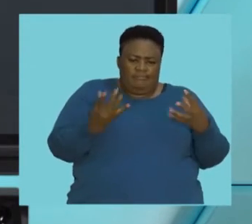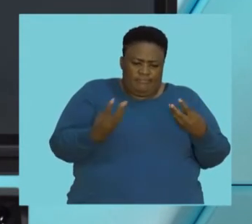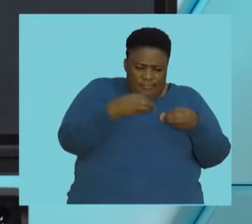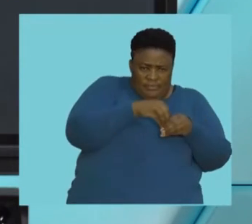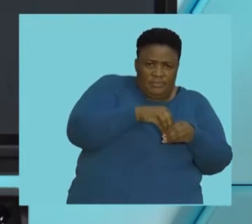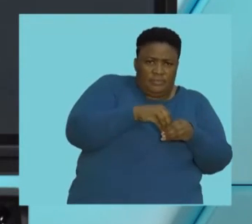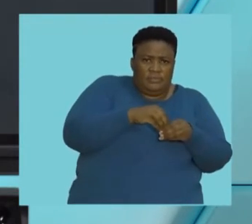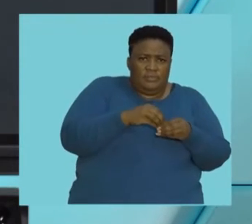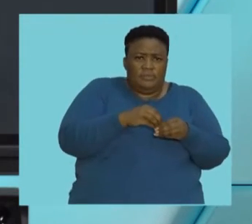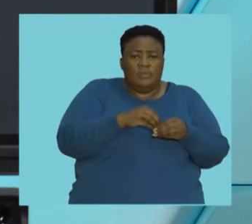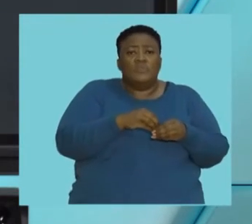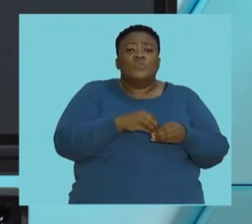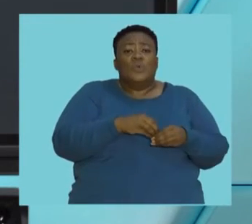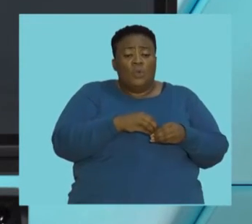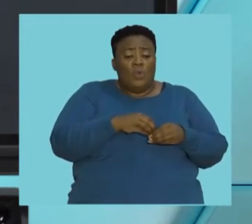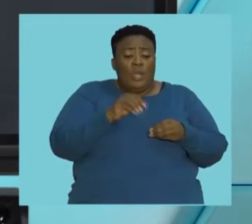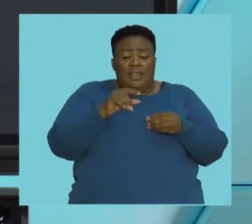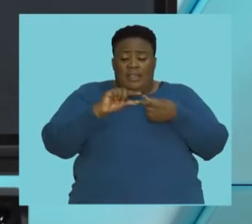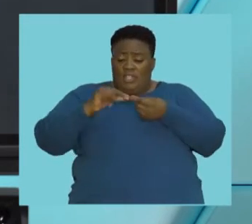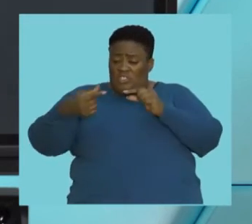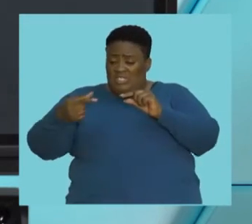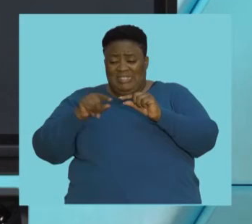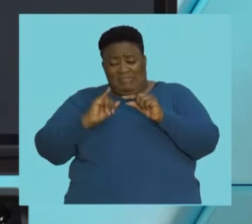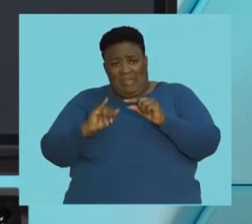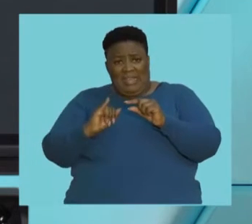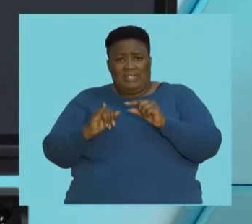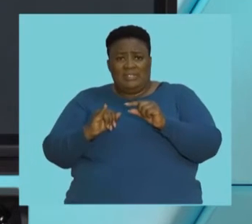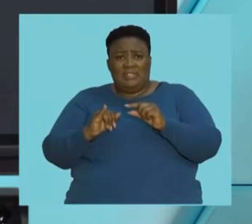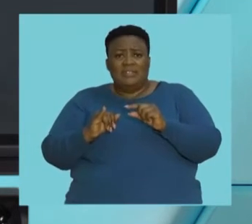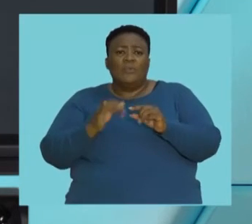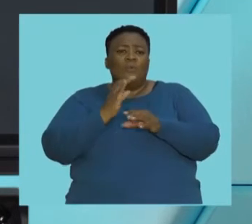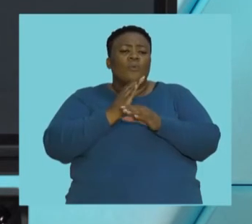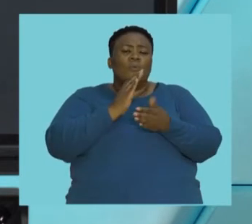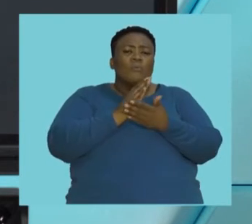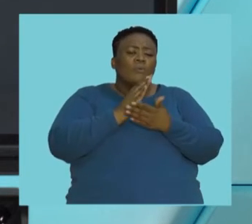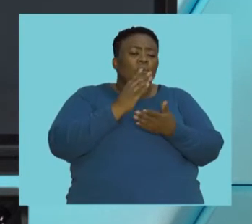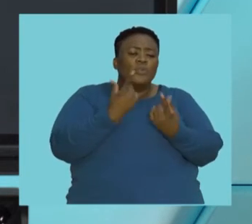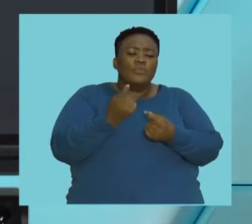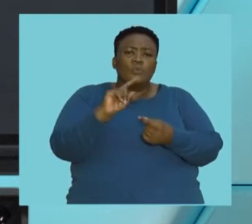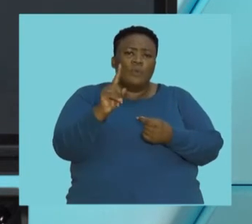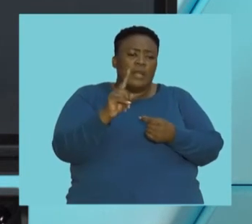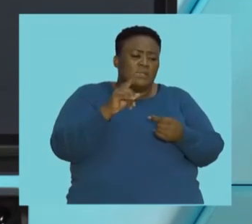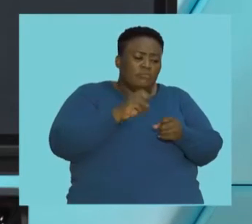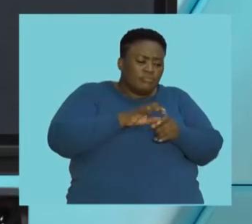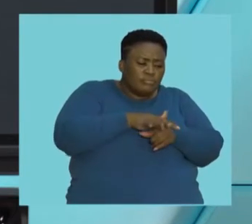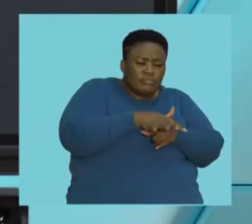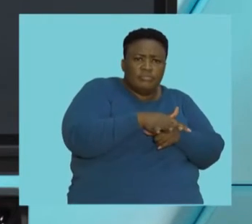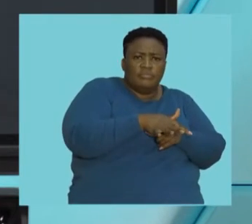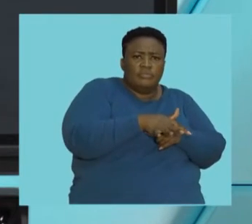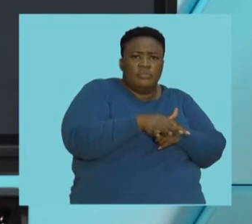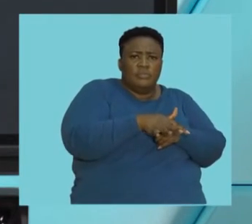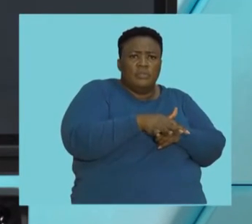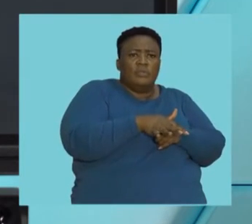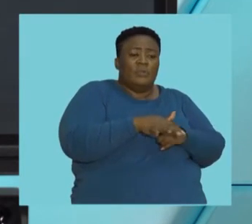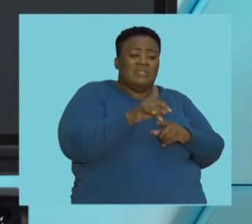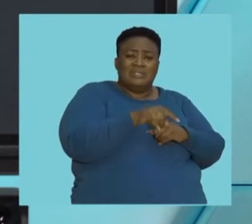these genes increase the vulnerability of these crops that we're currently growing for consumption. So these crops are sometimes